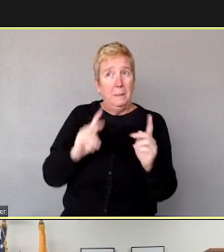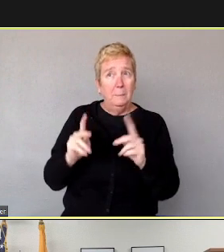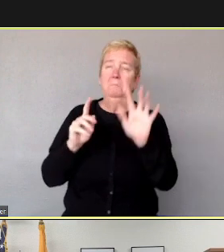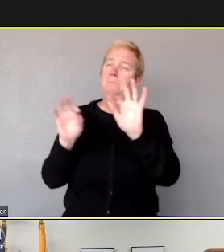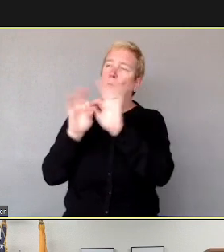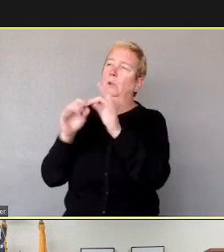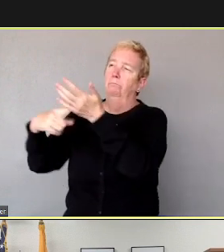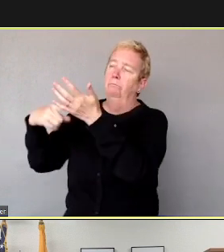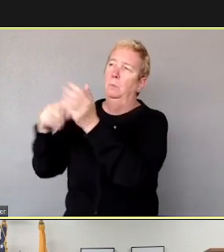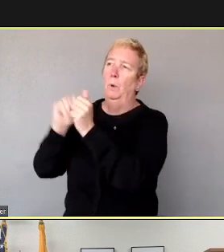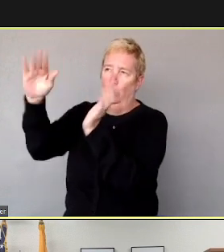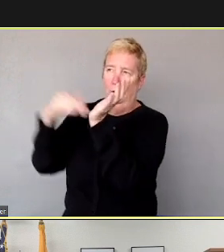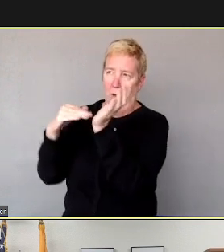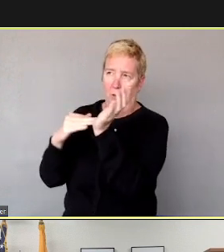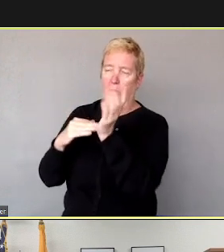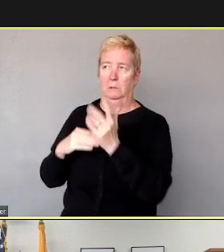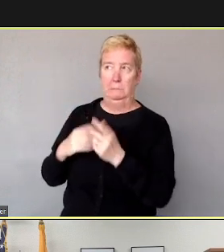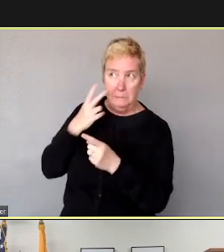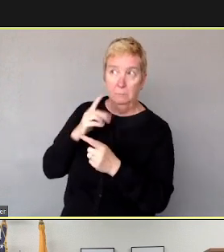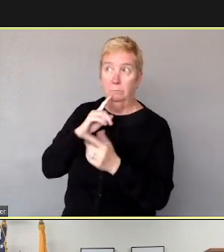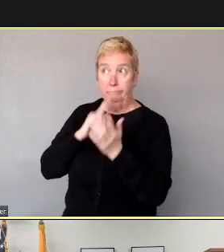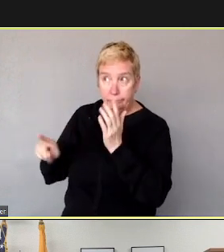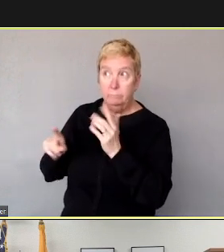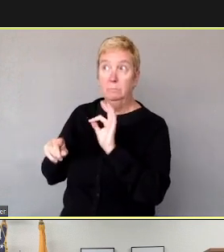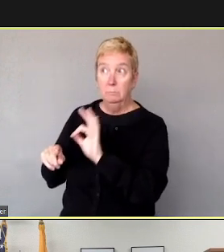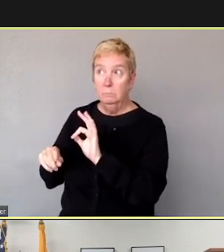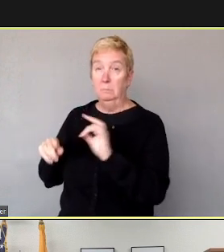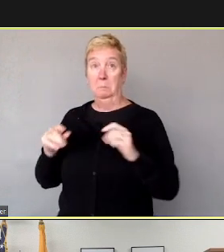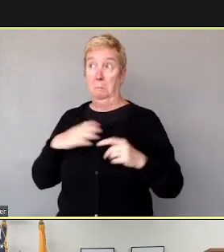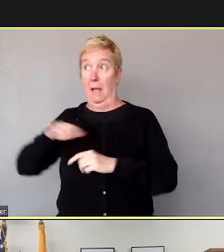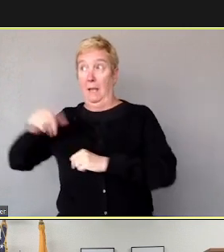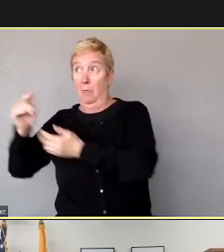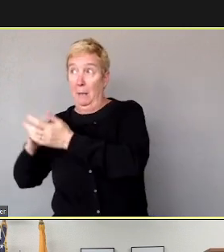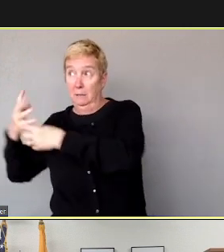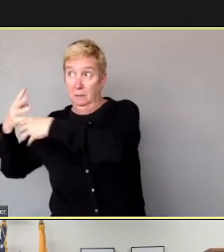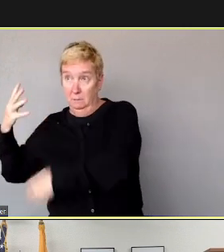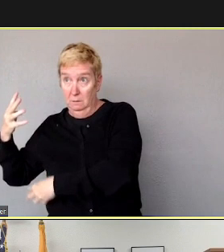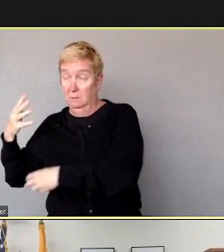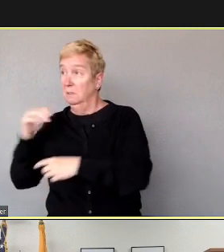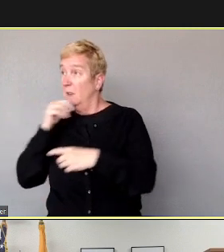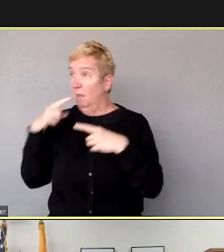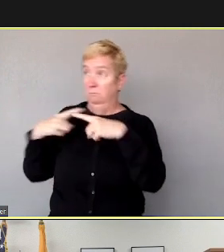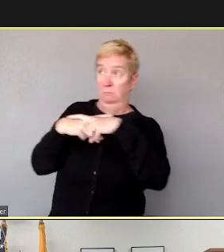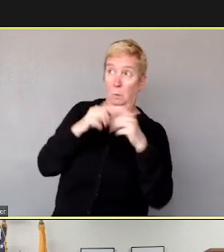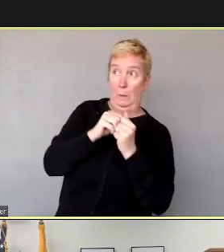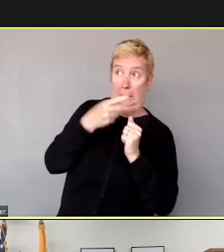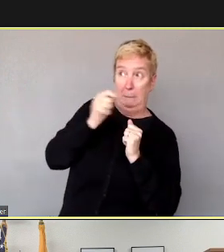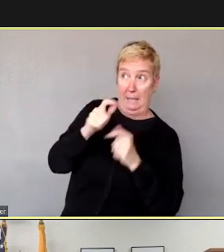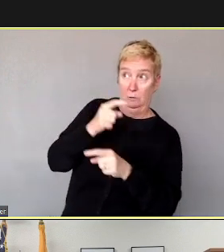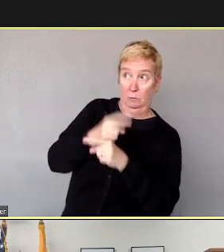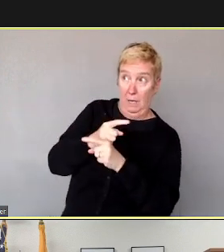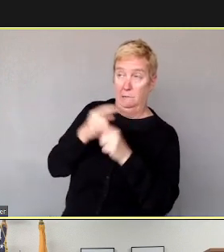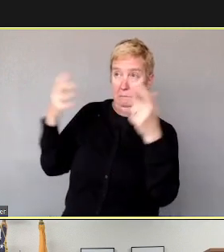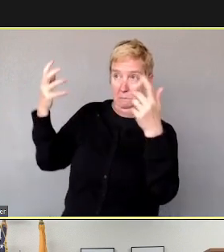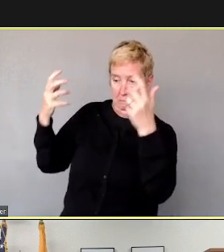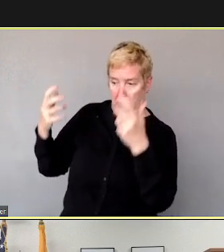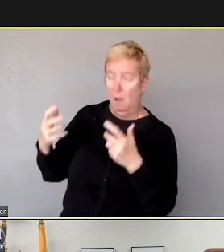clinic that is treating COVID to make sure that if you're on other medications, there aren't any interactions. But I've been doing a lot of